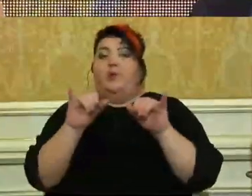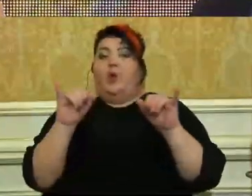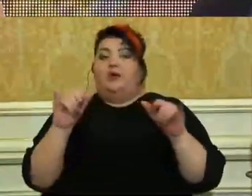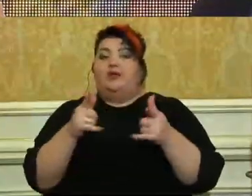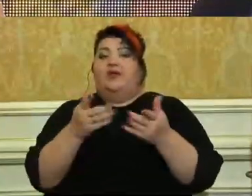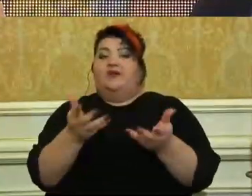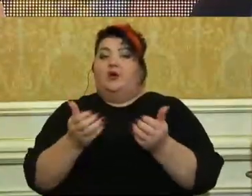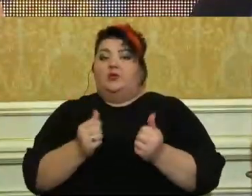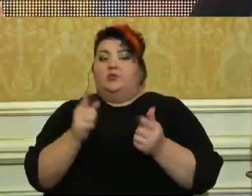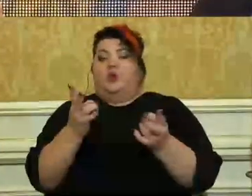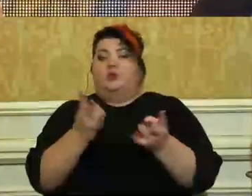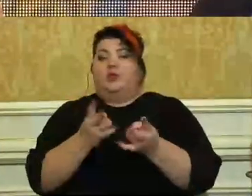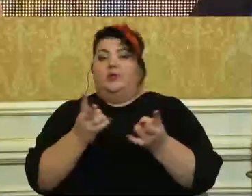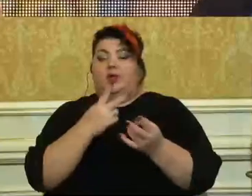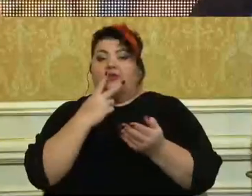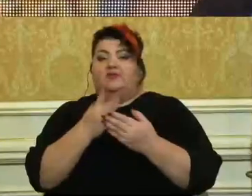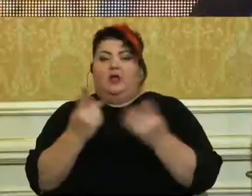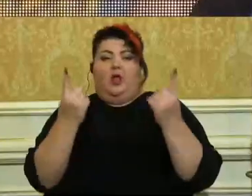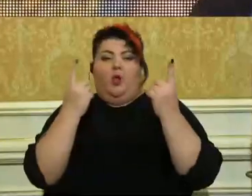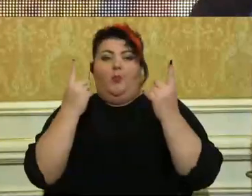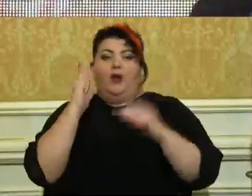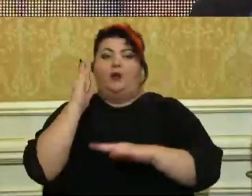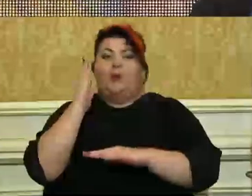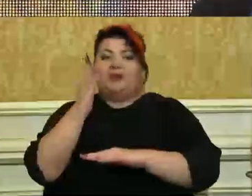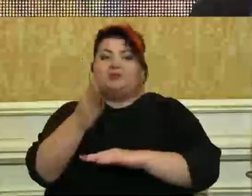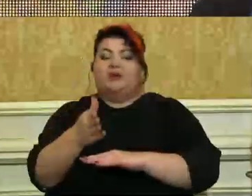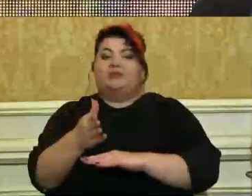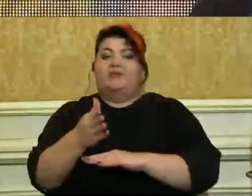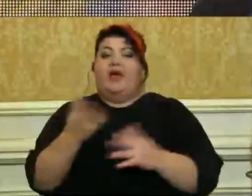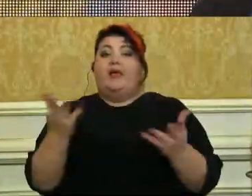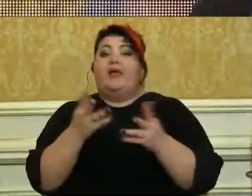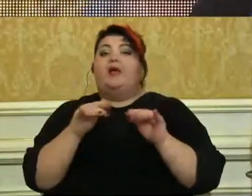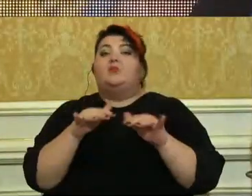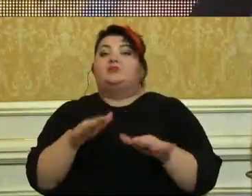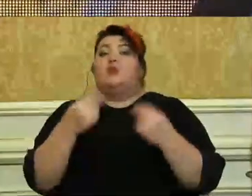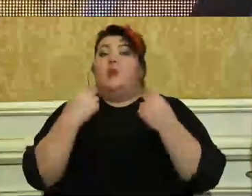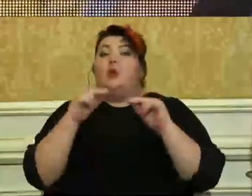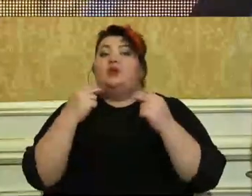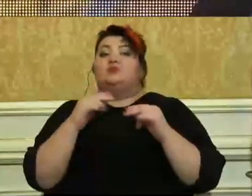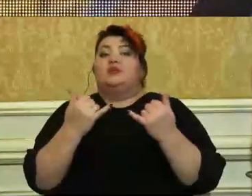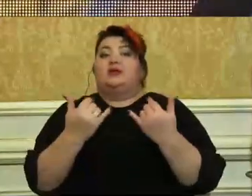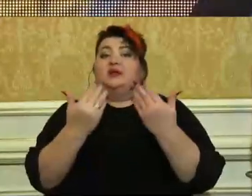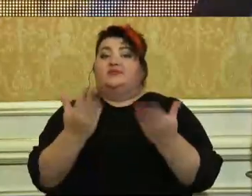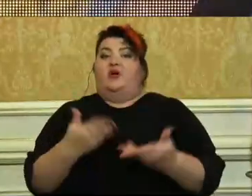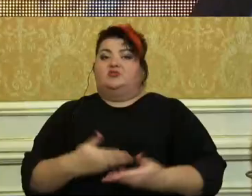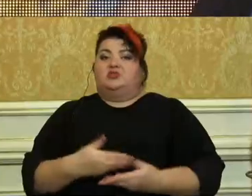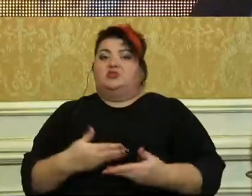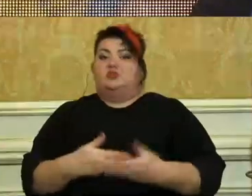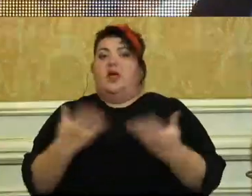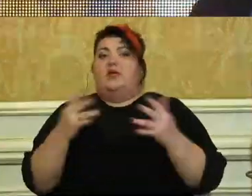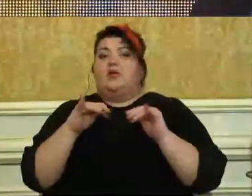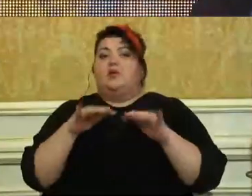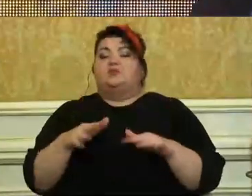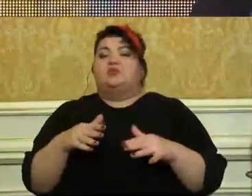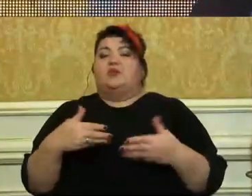point of view. Which improvement it provides to you, but also what gender equality provides to